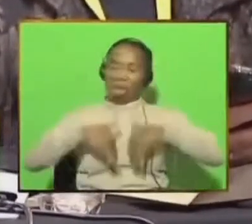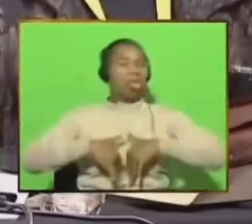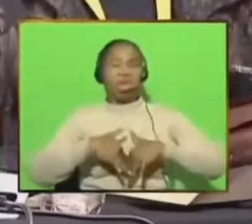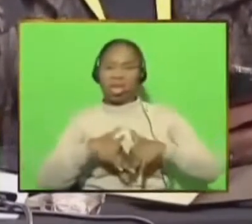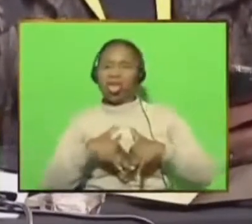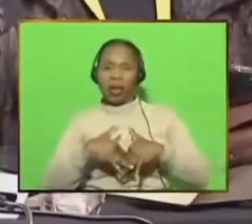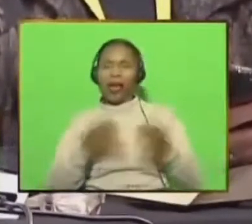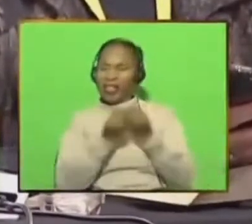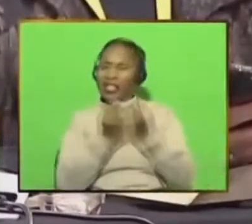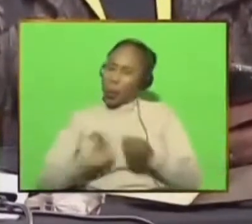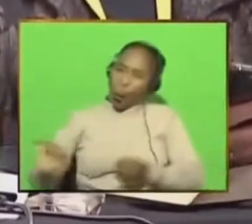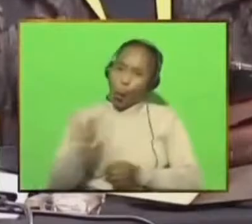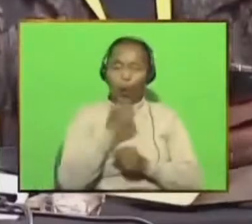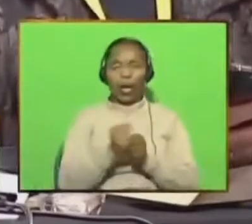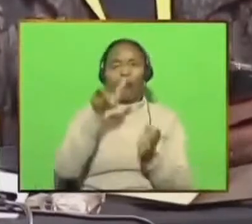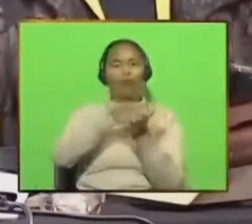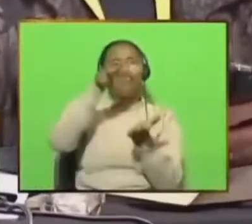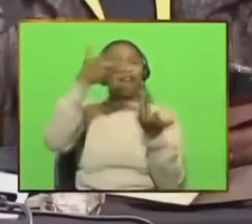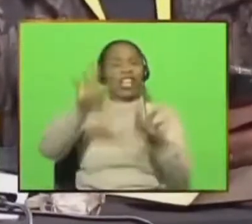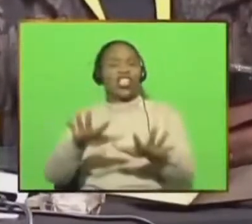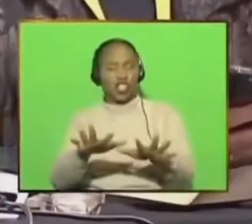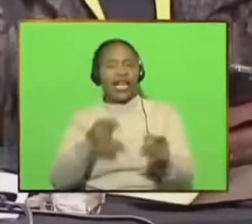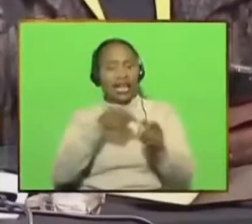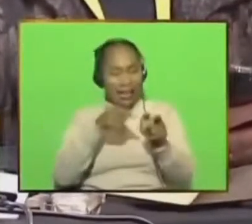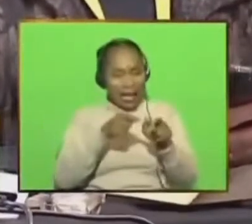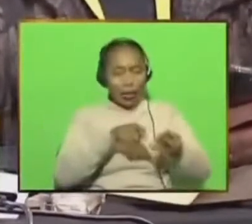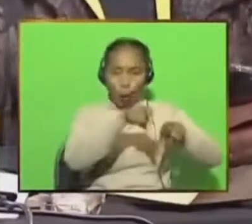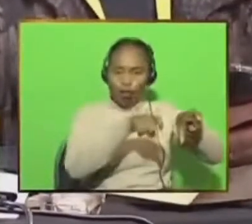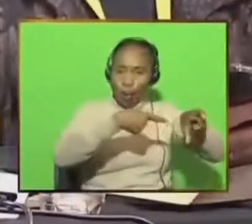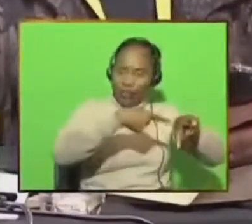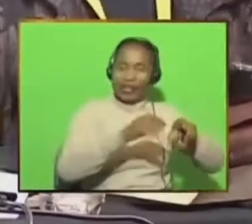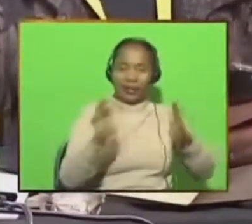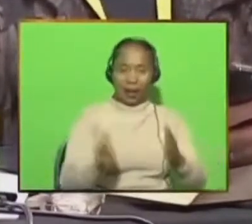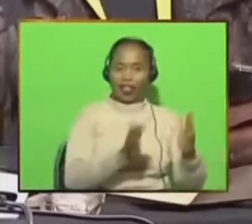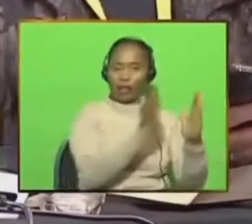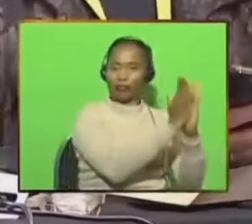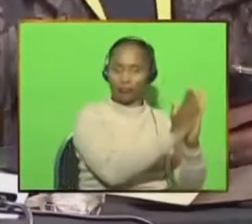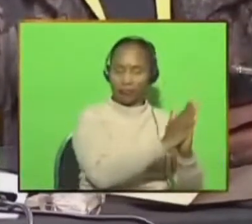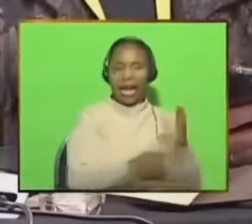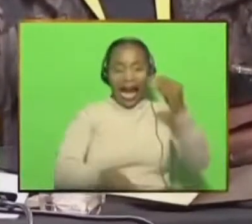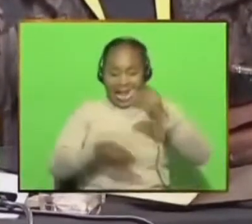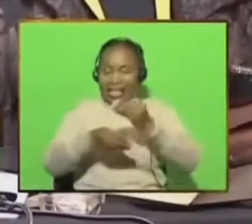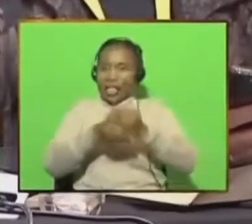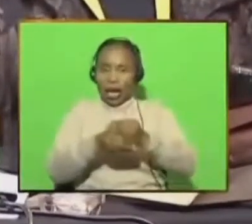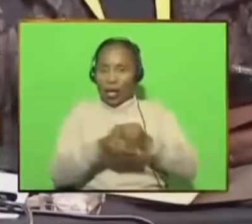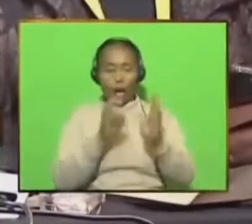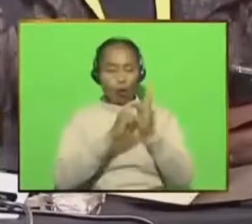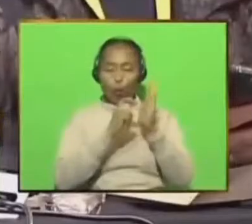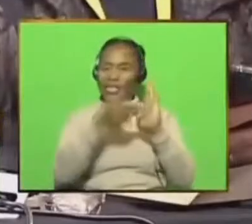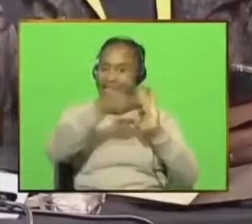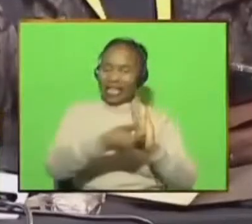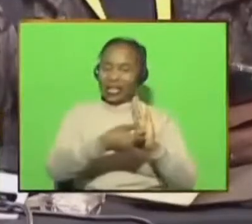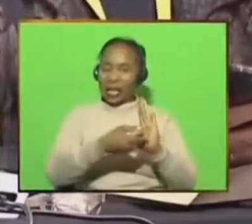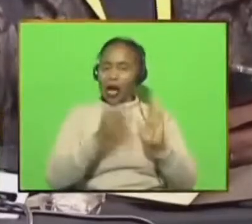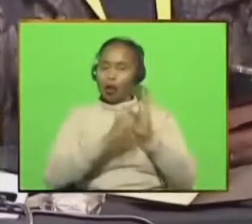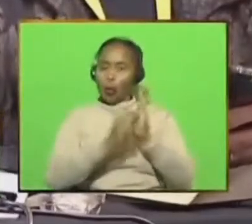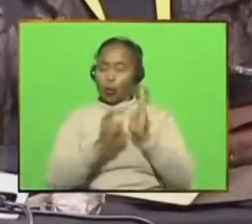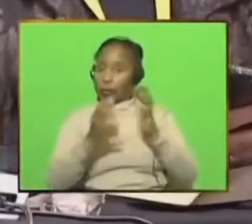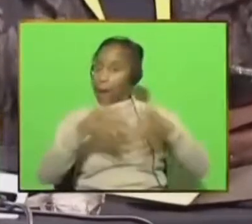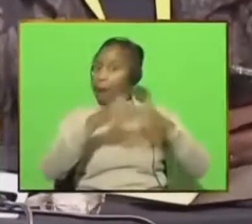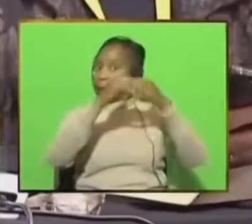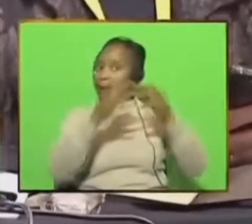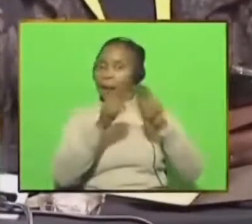Additionally, these rules were circulated to members of Parliament, and therefore, if members of Parliament had problems